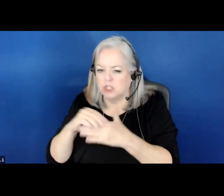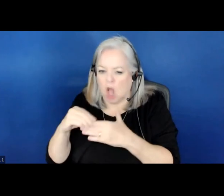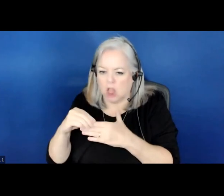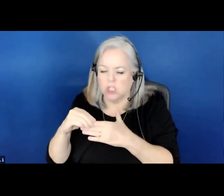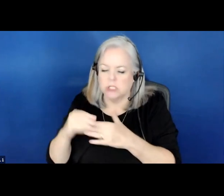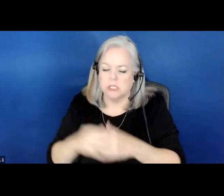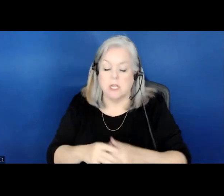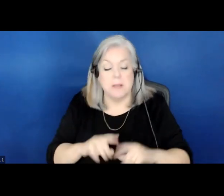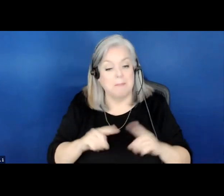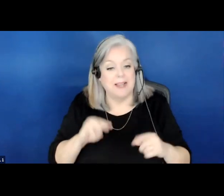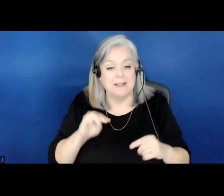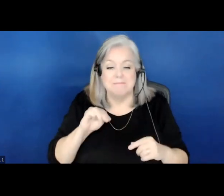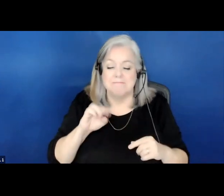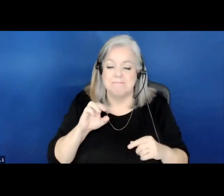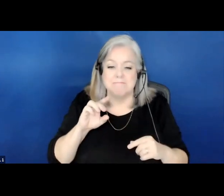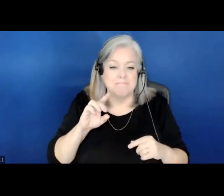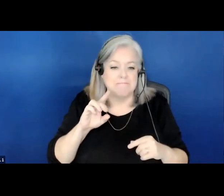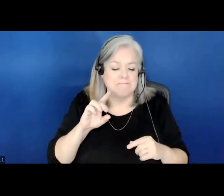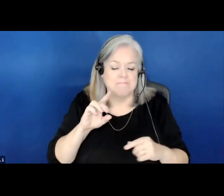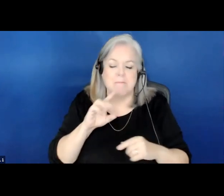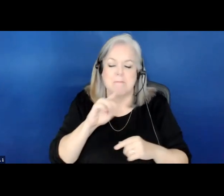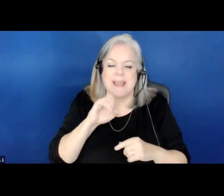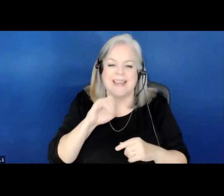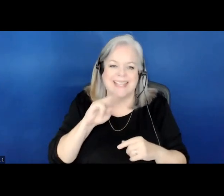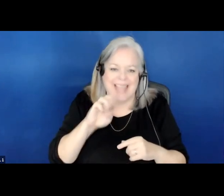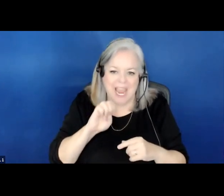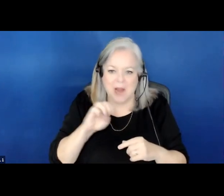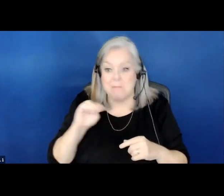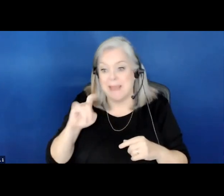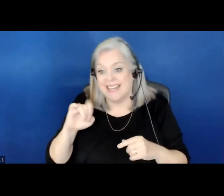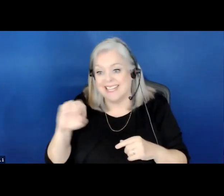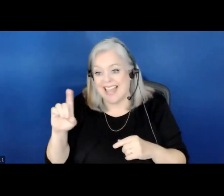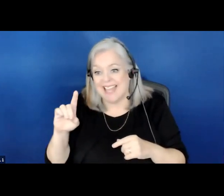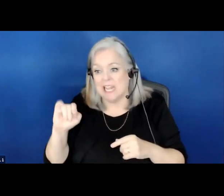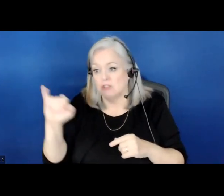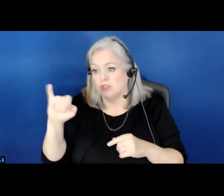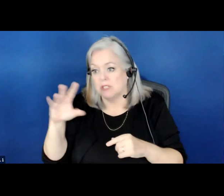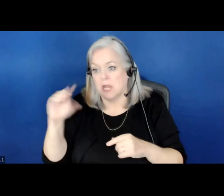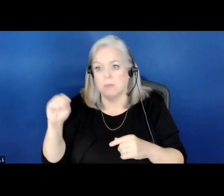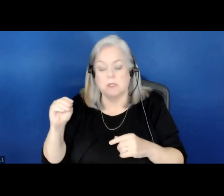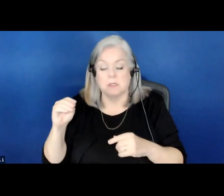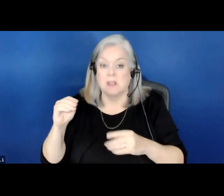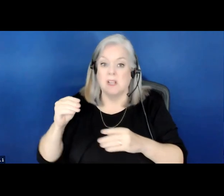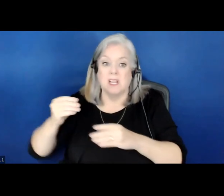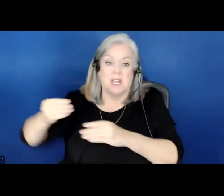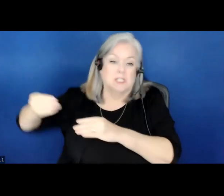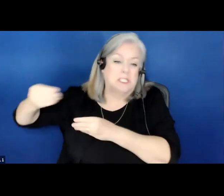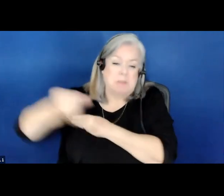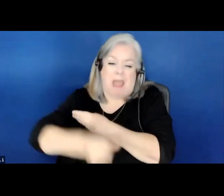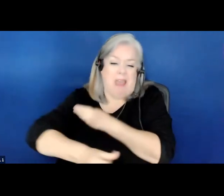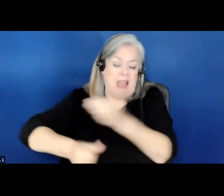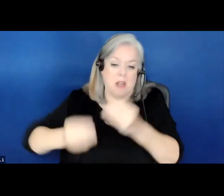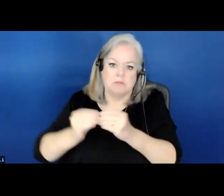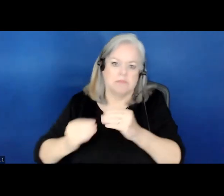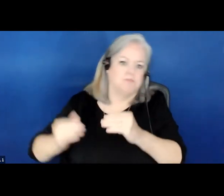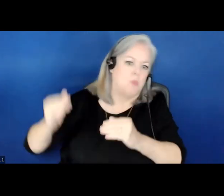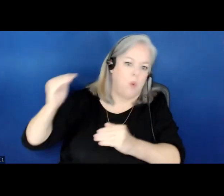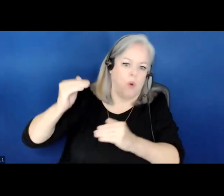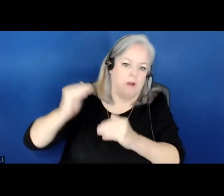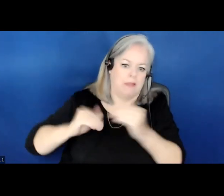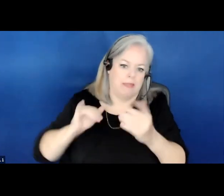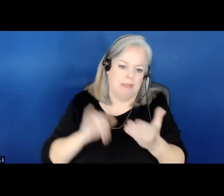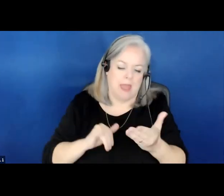Medicaid, and insurance companies currently spend far more than this, and the burden to our economy is far greater